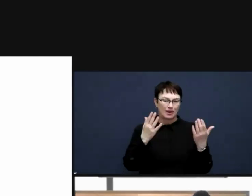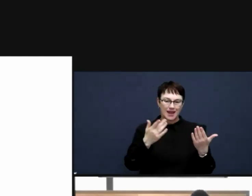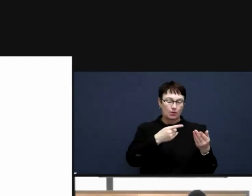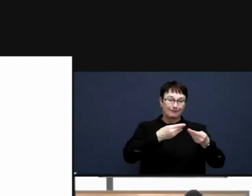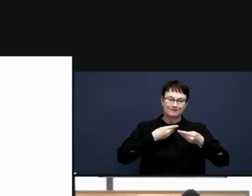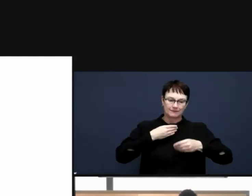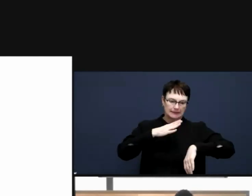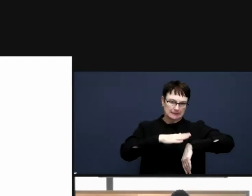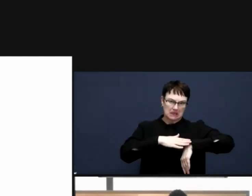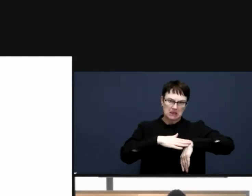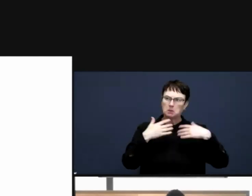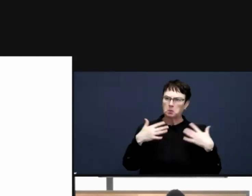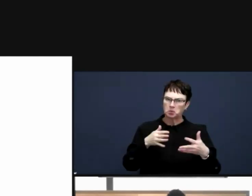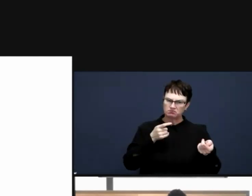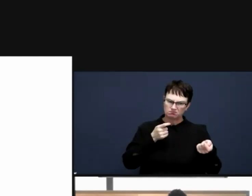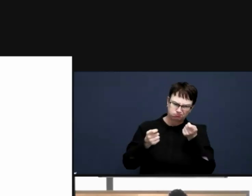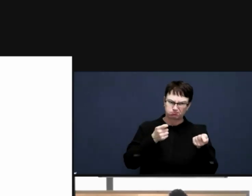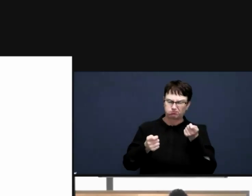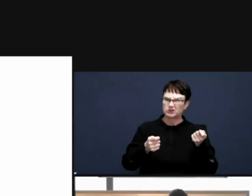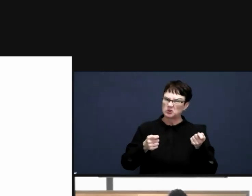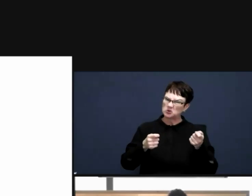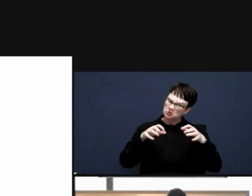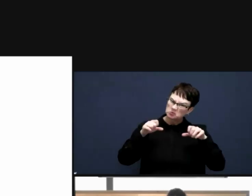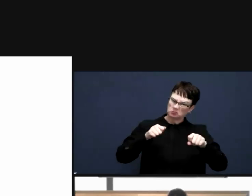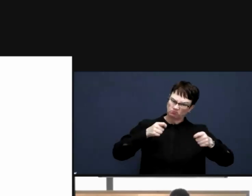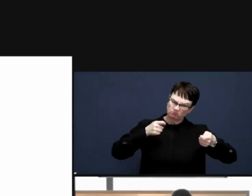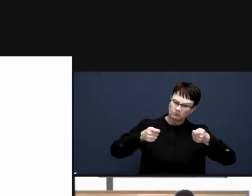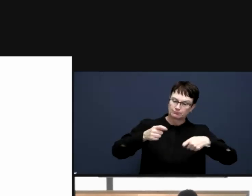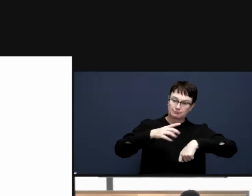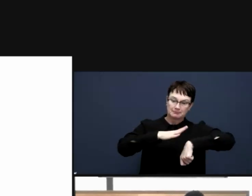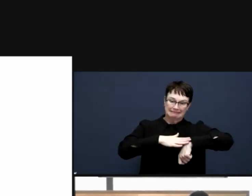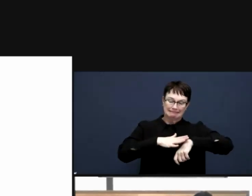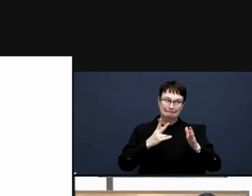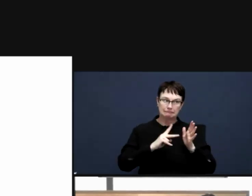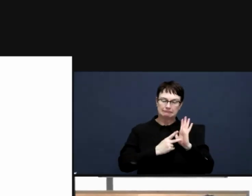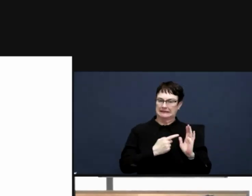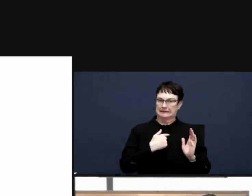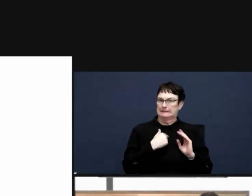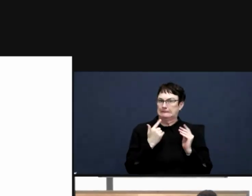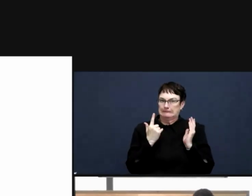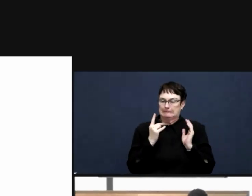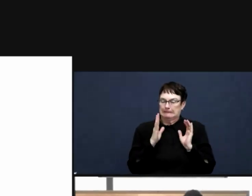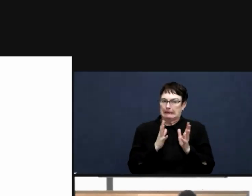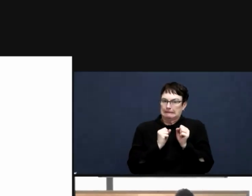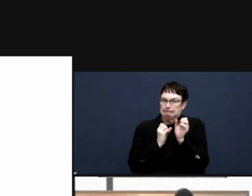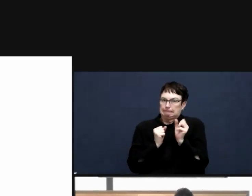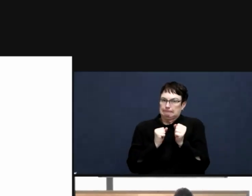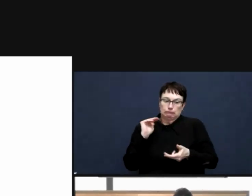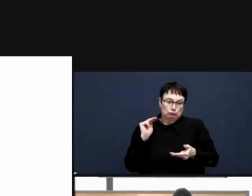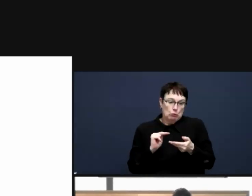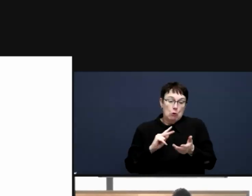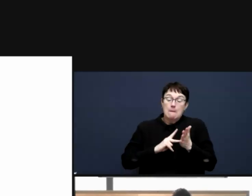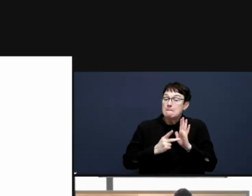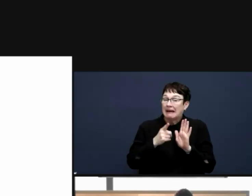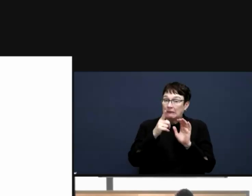strict, but it means that you can find more on abra.id/apps if you want to know